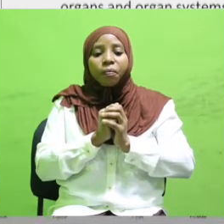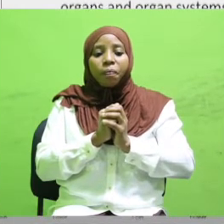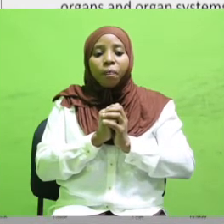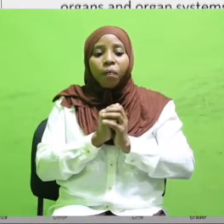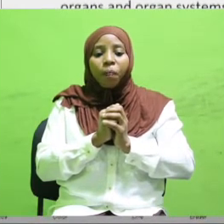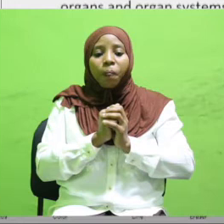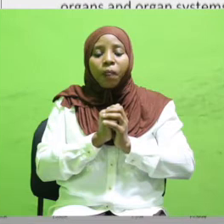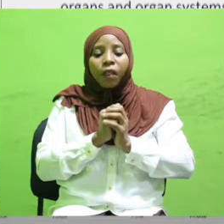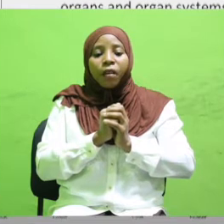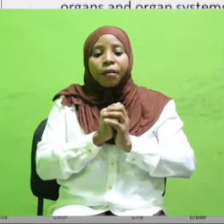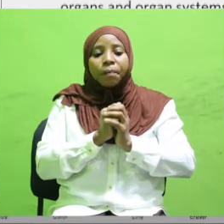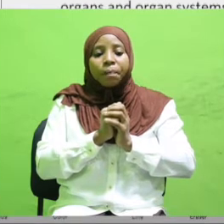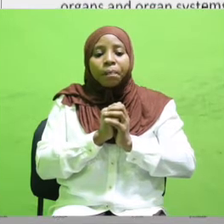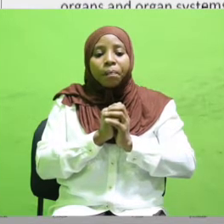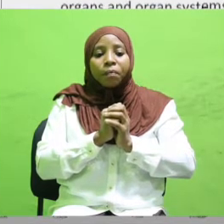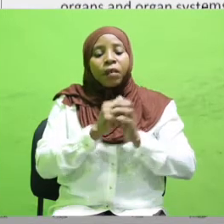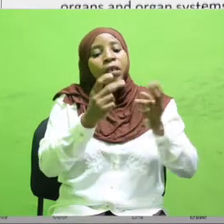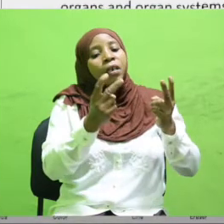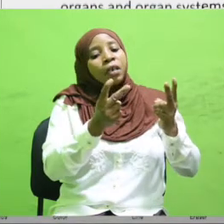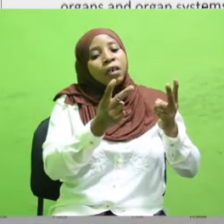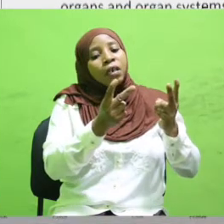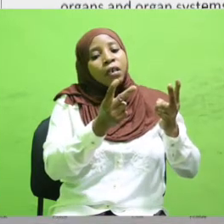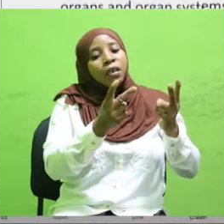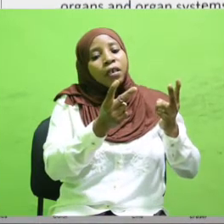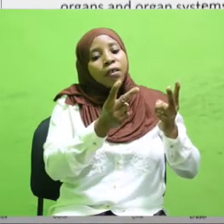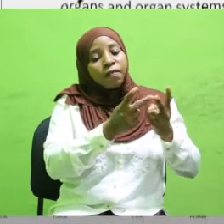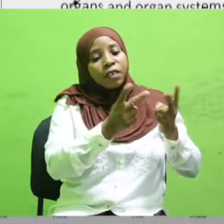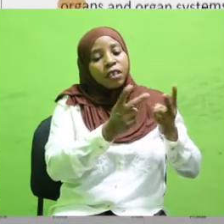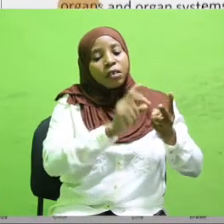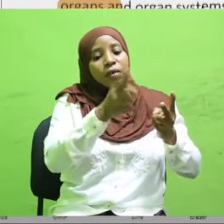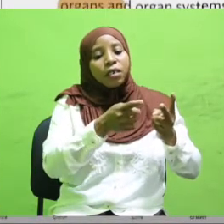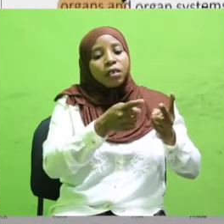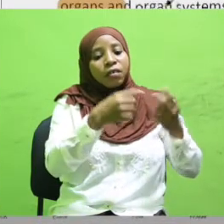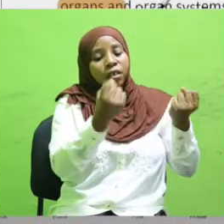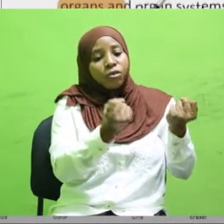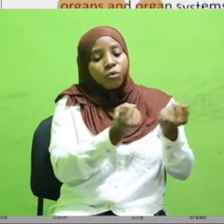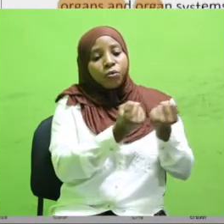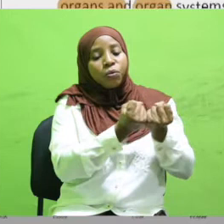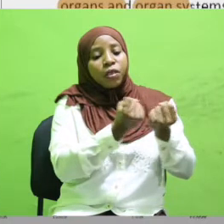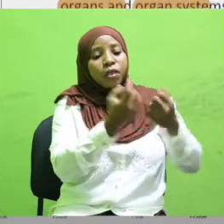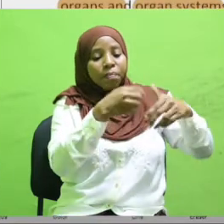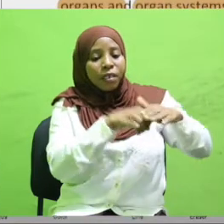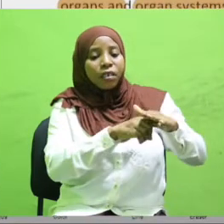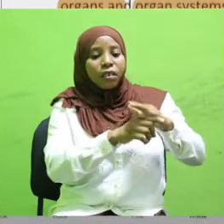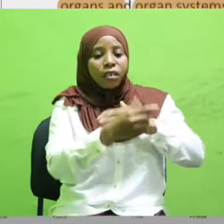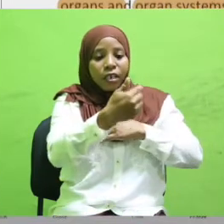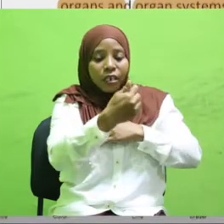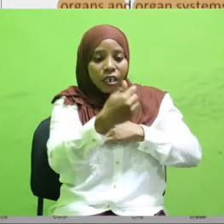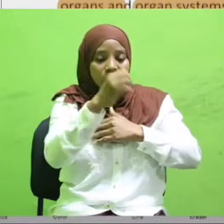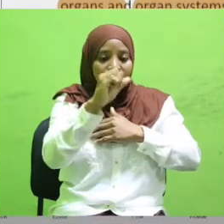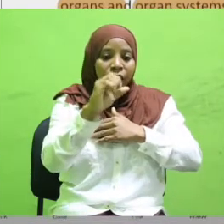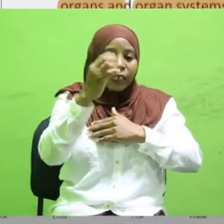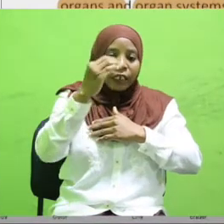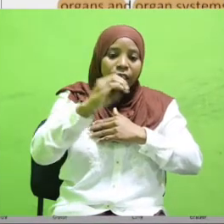kingdom plantae have bodies which are organized into tissues, organs, and organ systems.